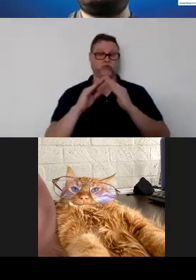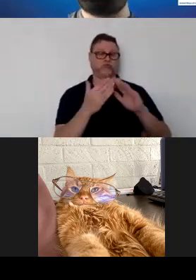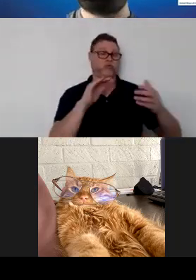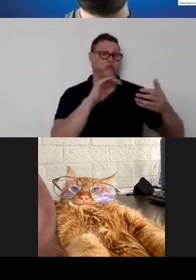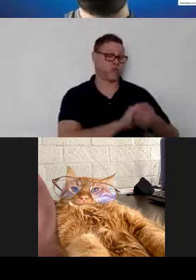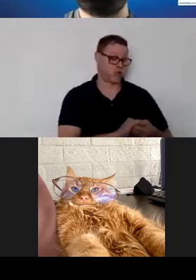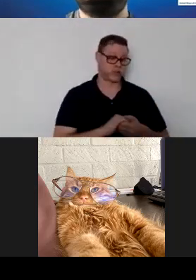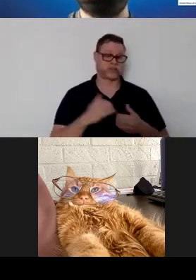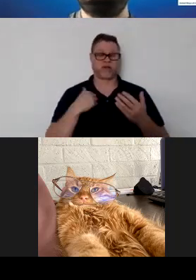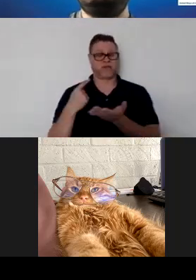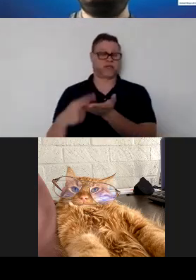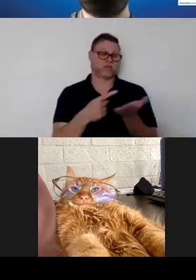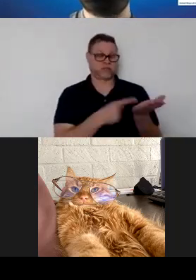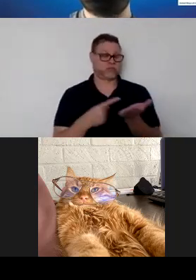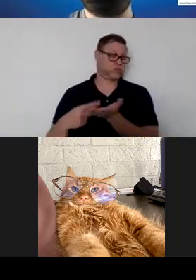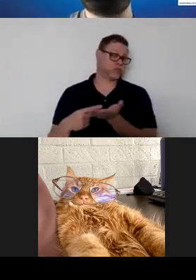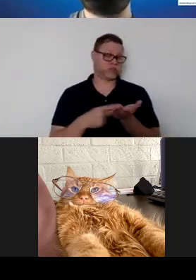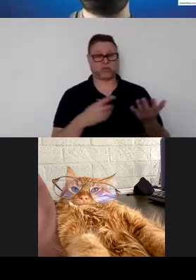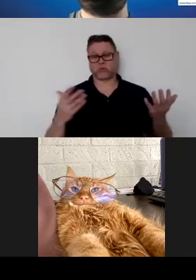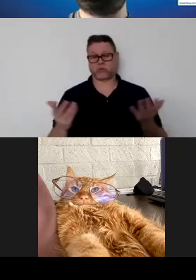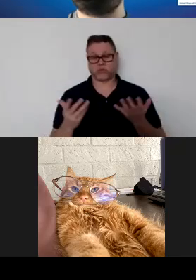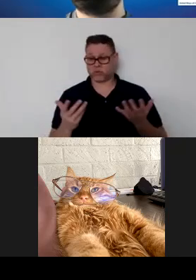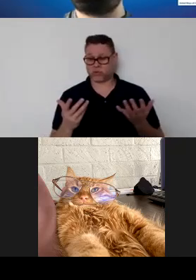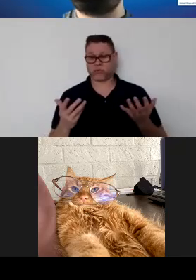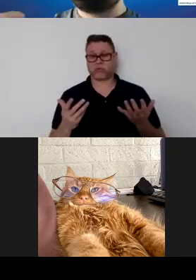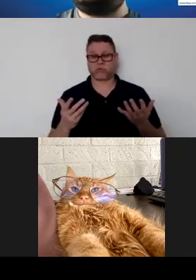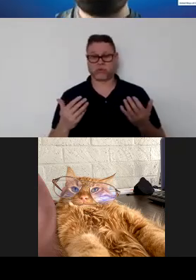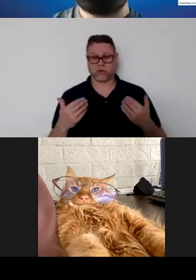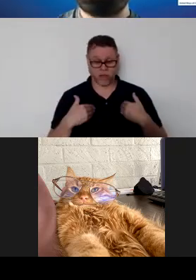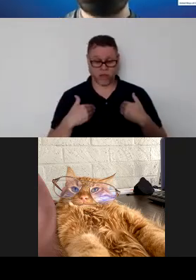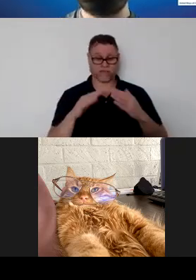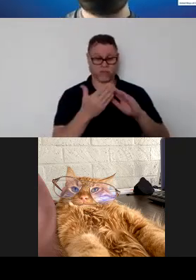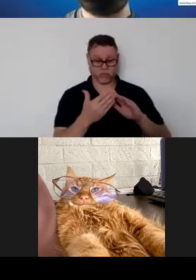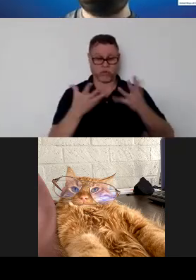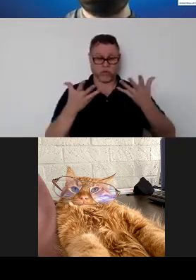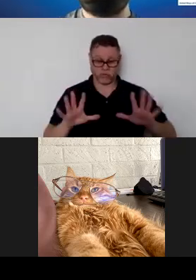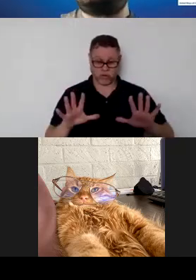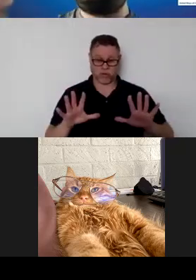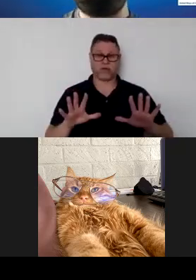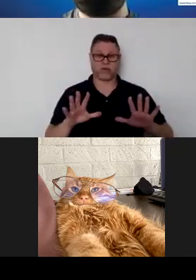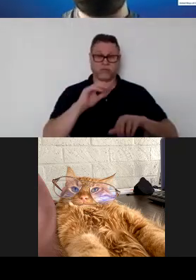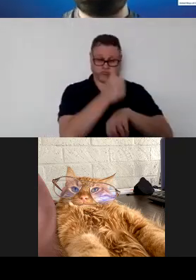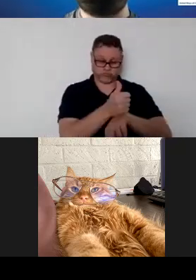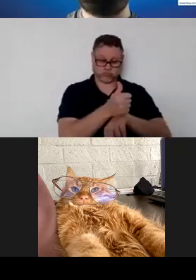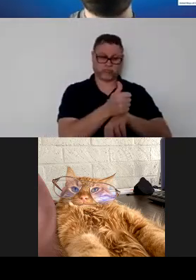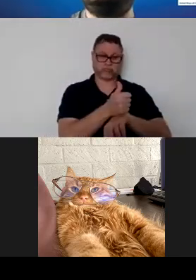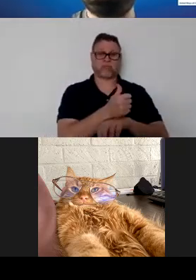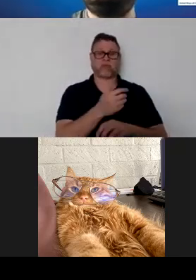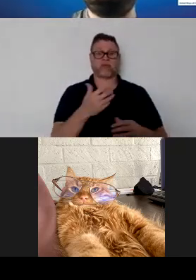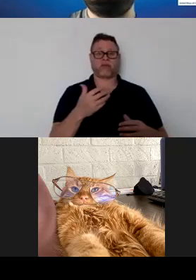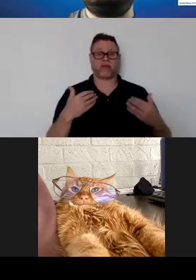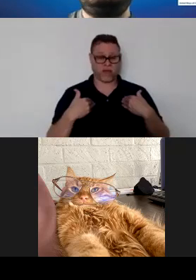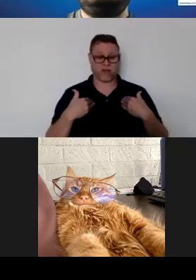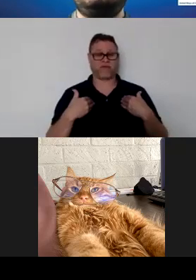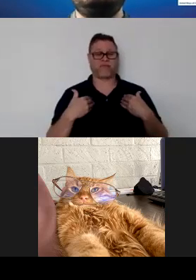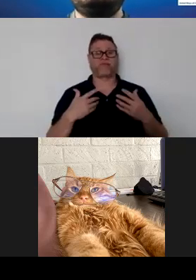and then having that discussion of, well, is there something that exists in the community now that we can use to, house this in, right? Do we ultimately see